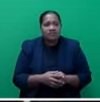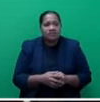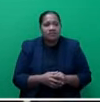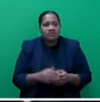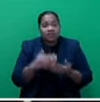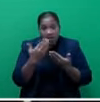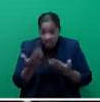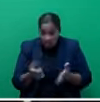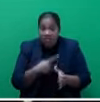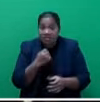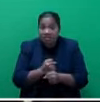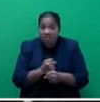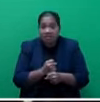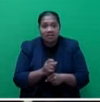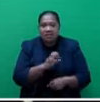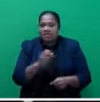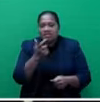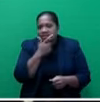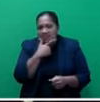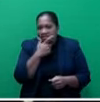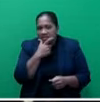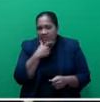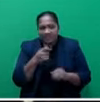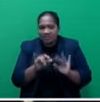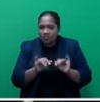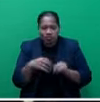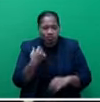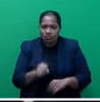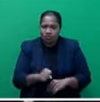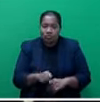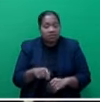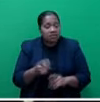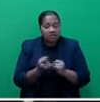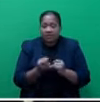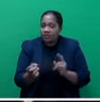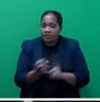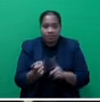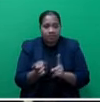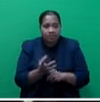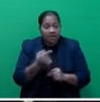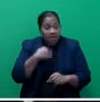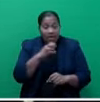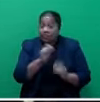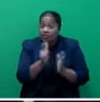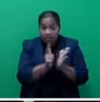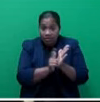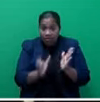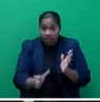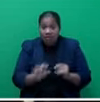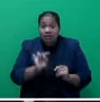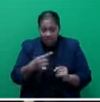Honourable Attorney General. It's not a laughing matter. It's a very important matter. I mean, I'm not a lawyer, but I